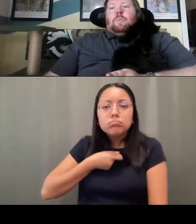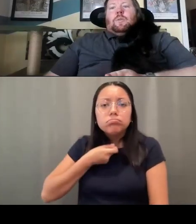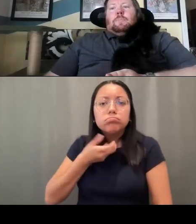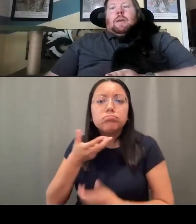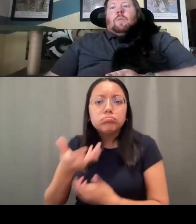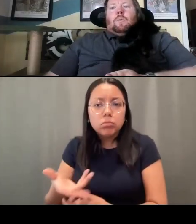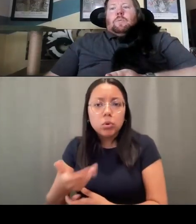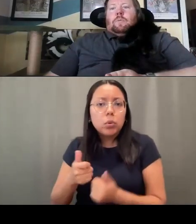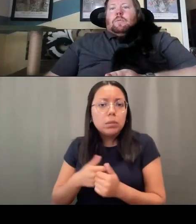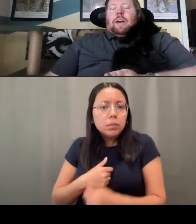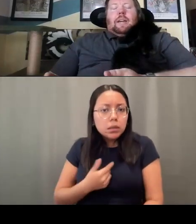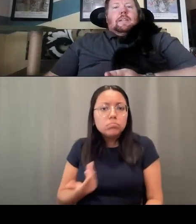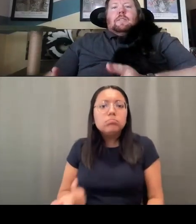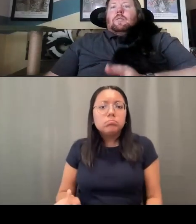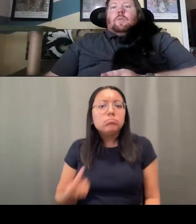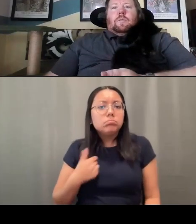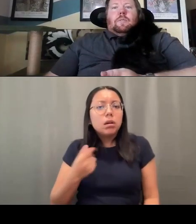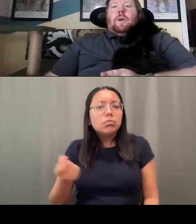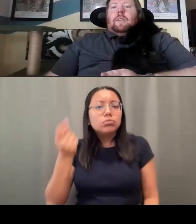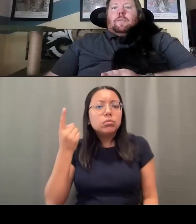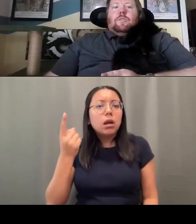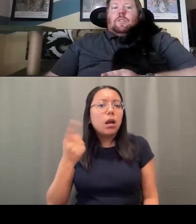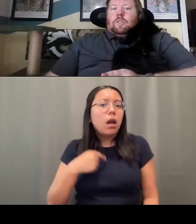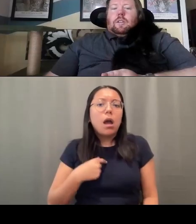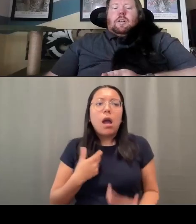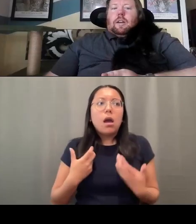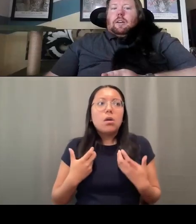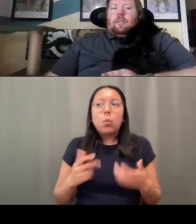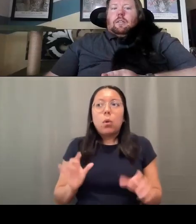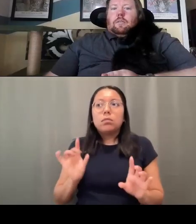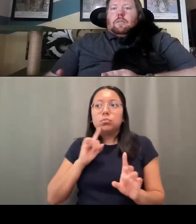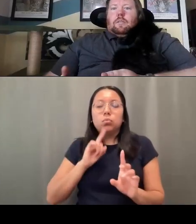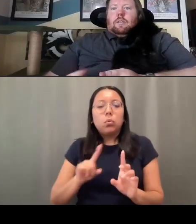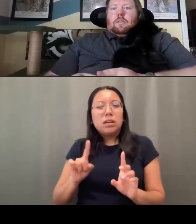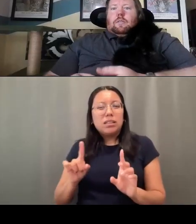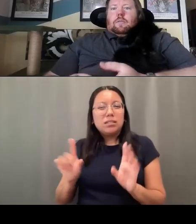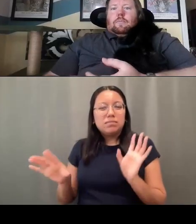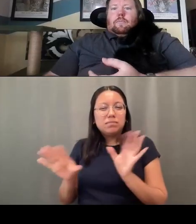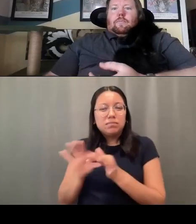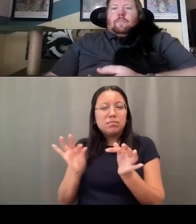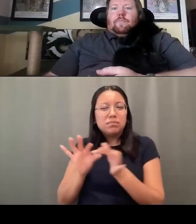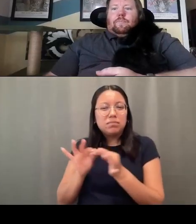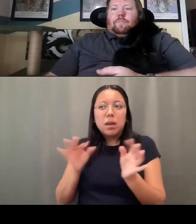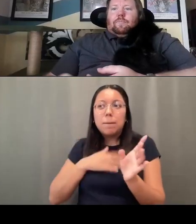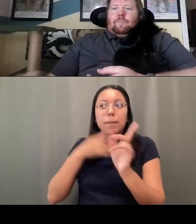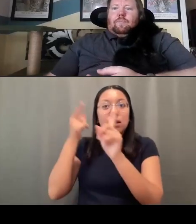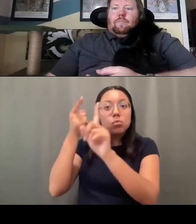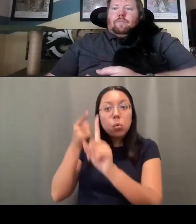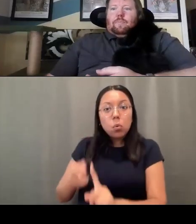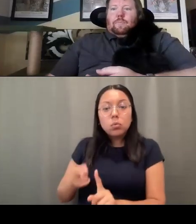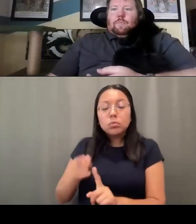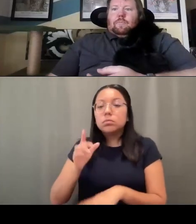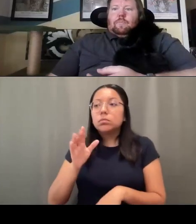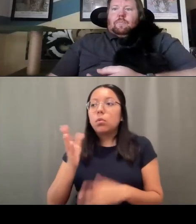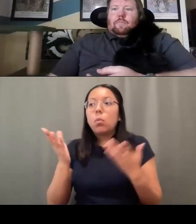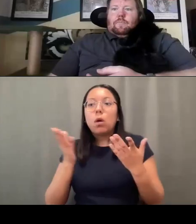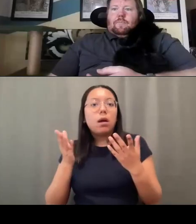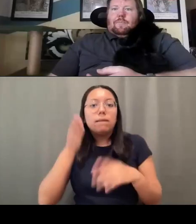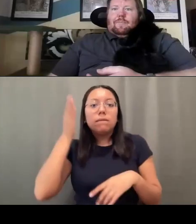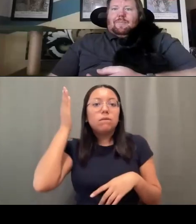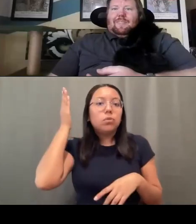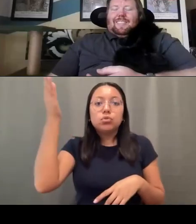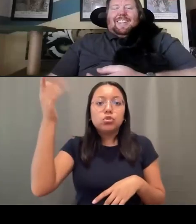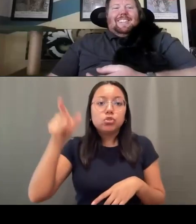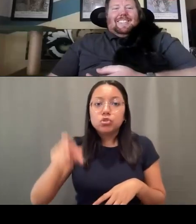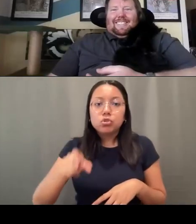I don't want to impose my own ideas or goals of what their future should look like. Perfect. And that's exactly what I was hoping that you